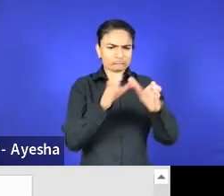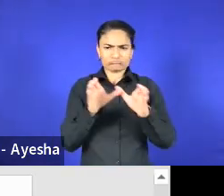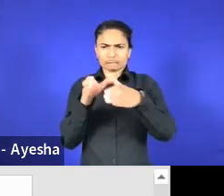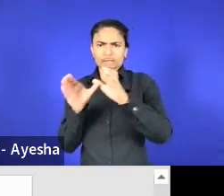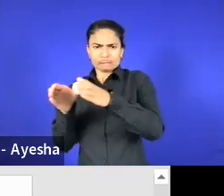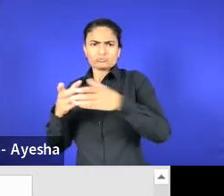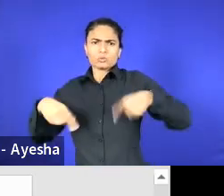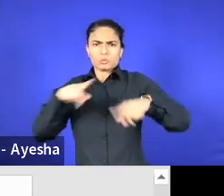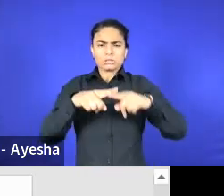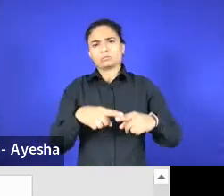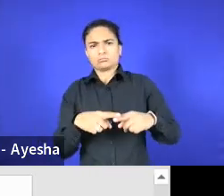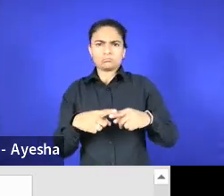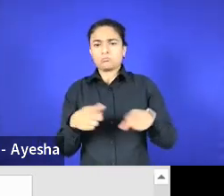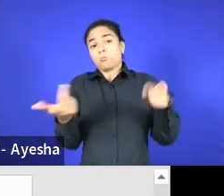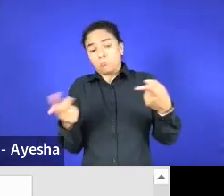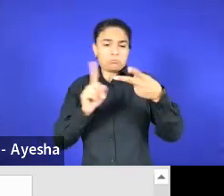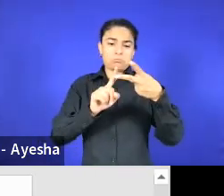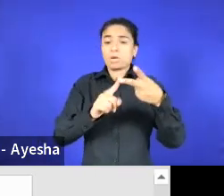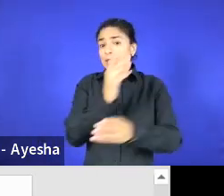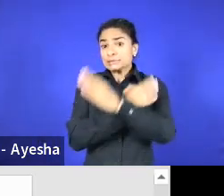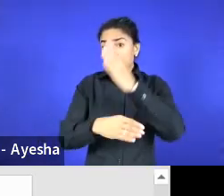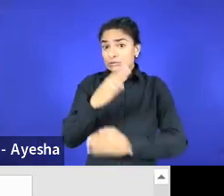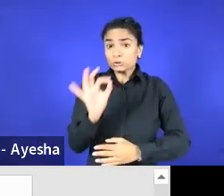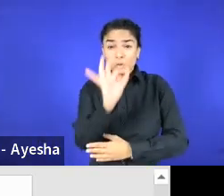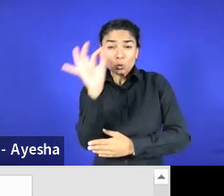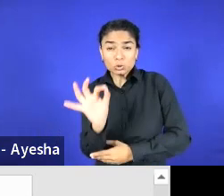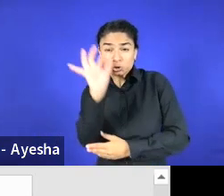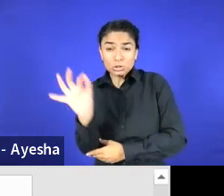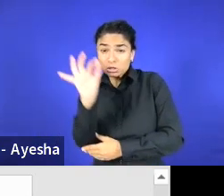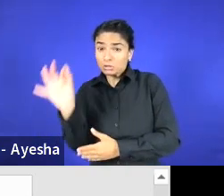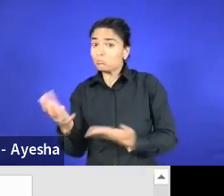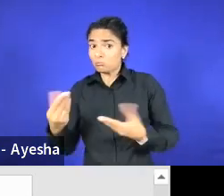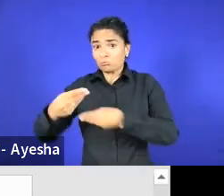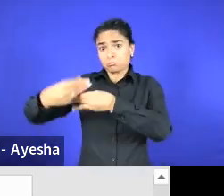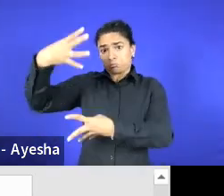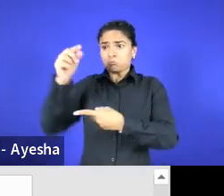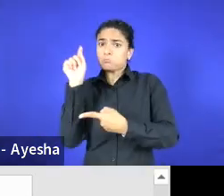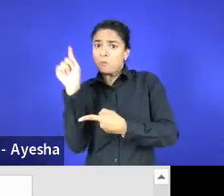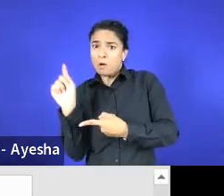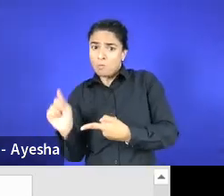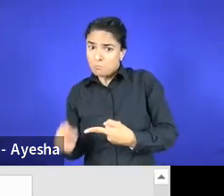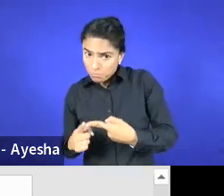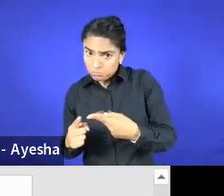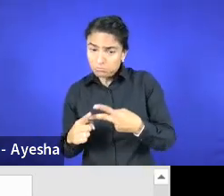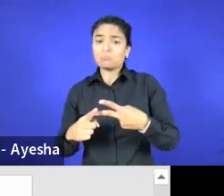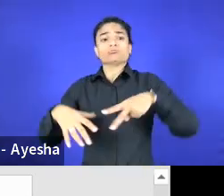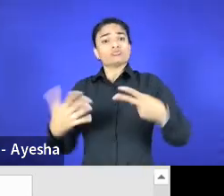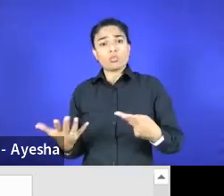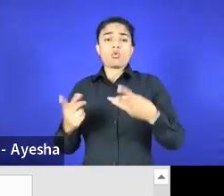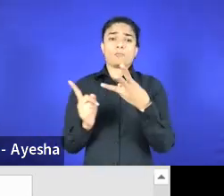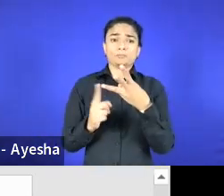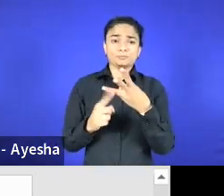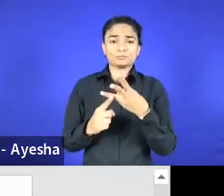copy. And this is a registry, disability registry, which will use the